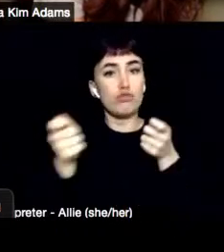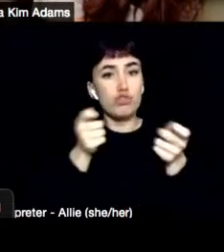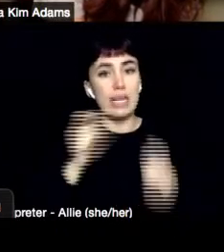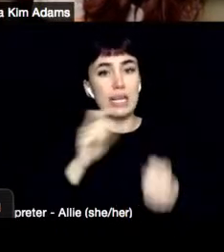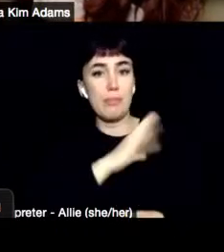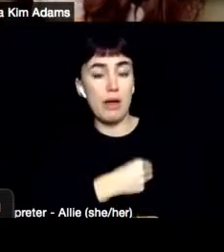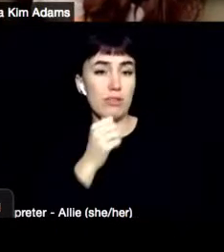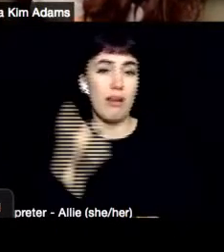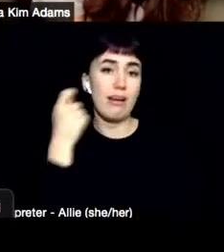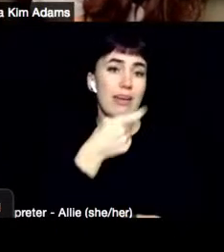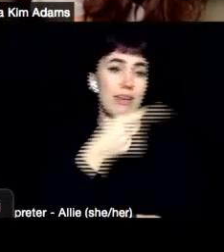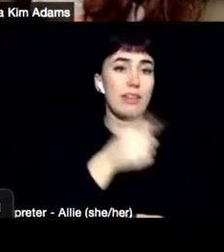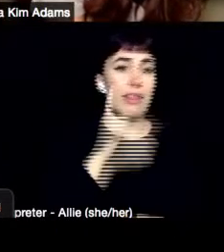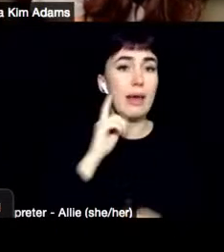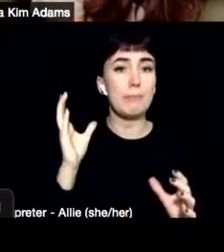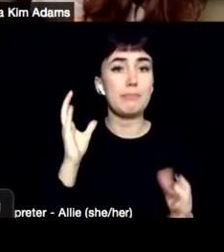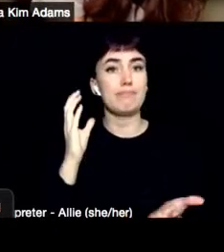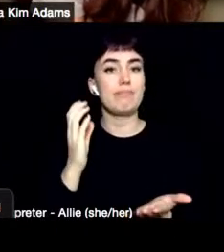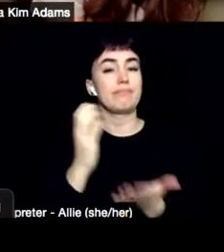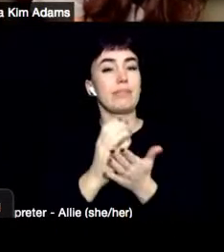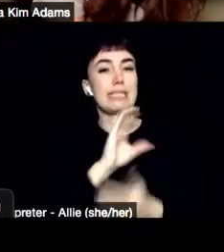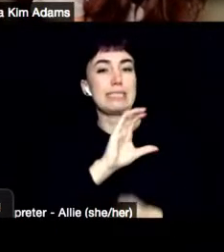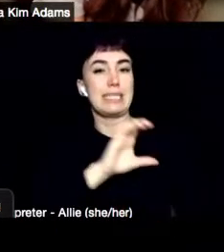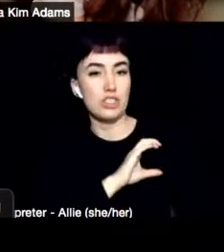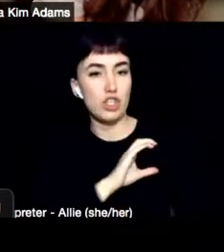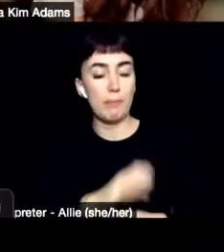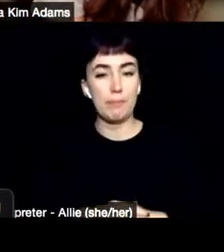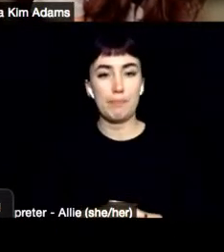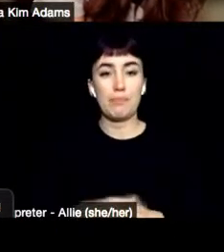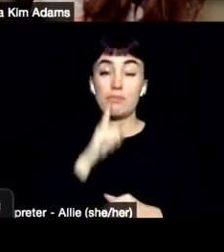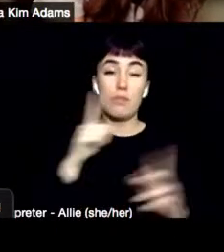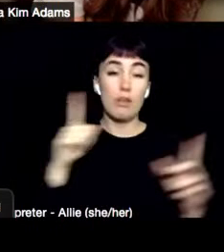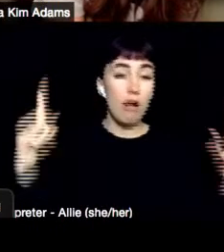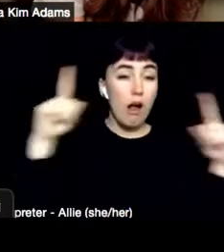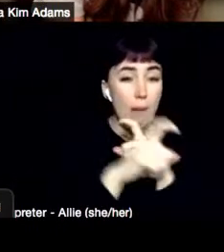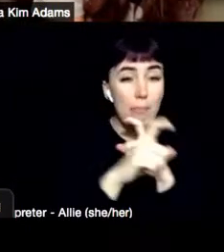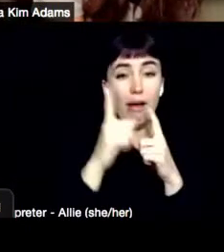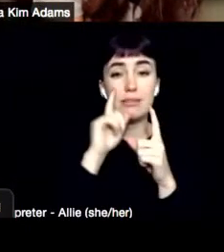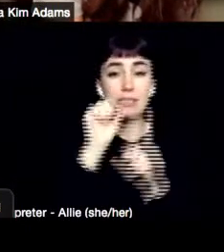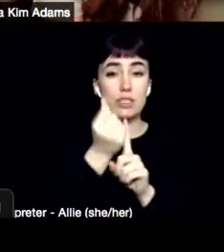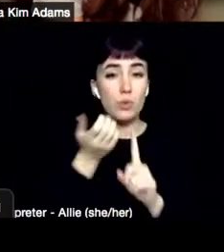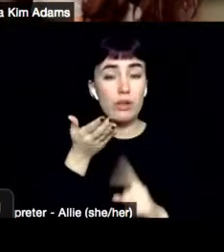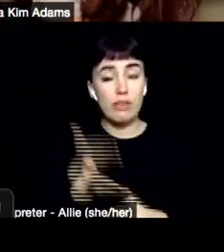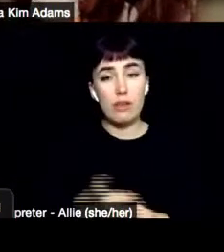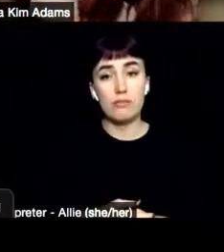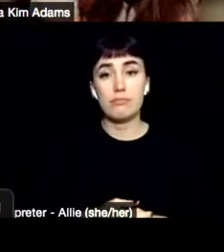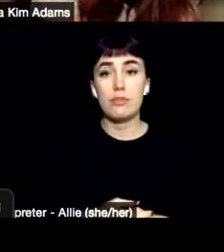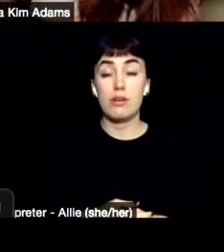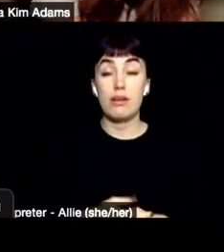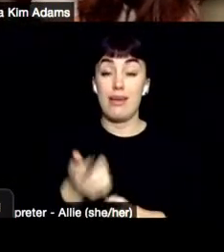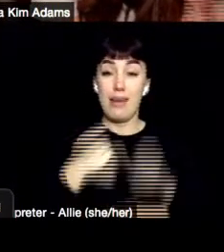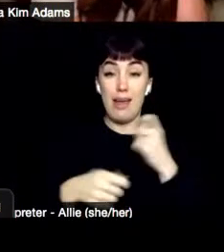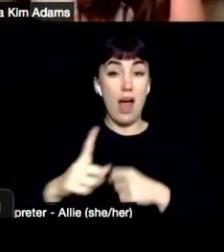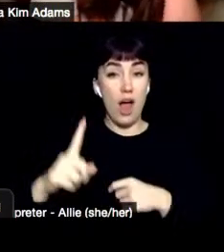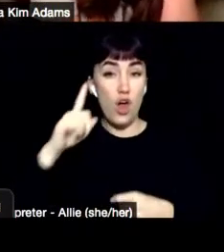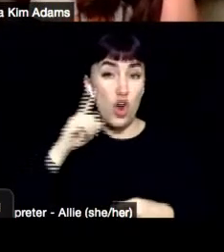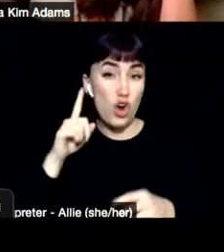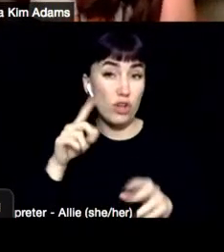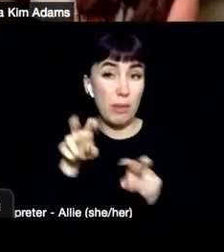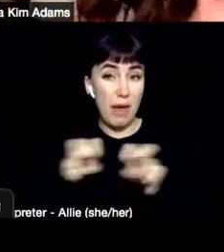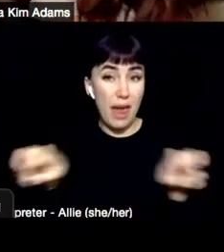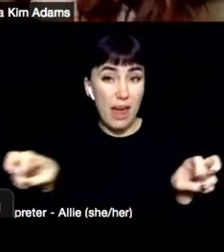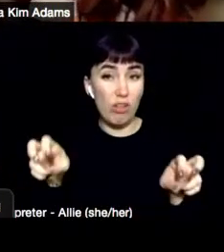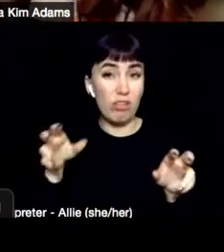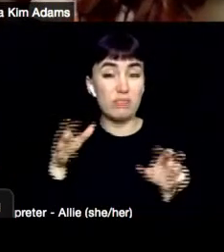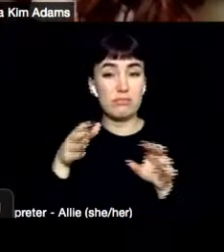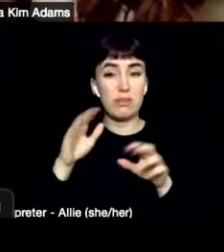them citizenship. There is a very complex situation there. And instead, I heard the panelists basing